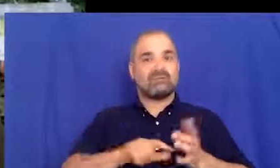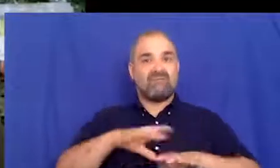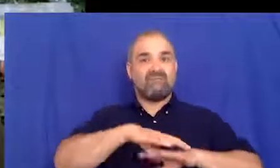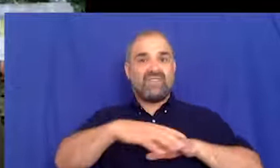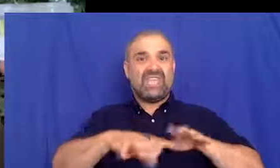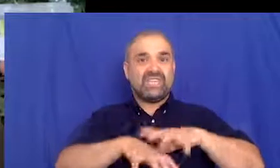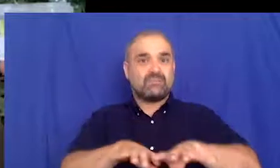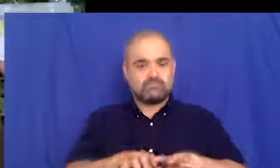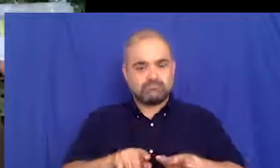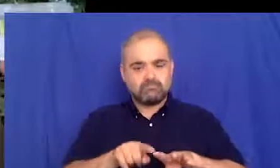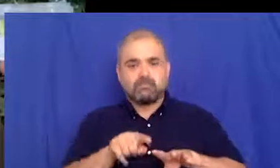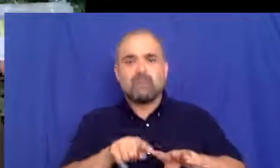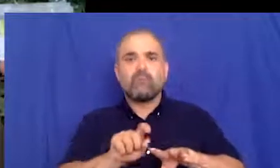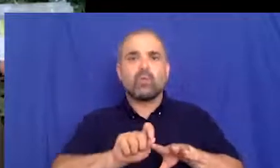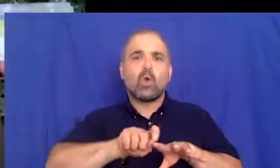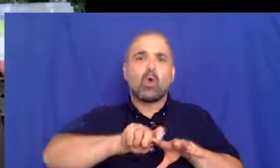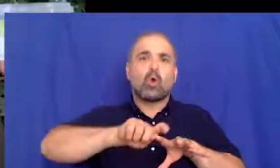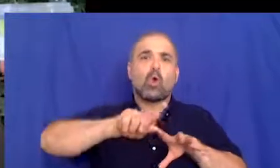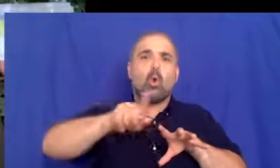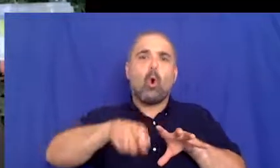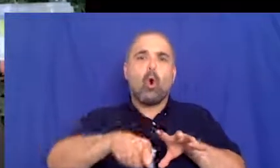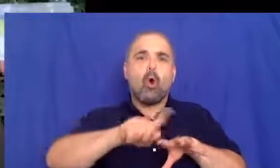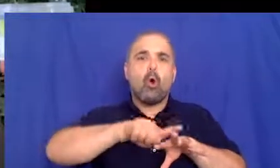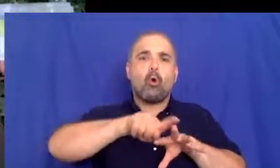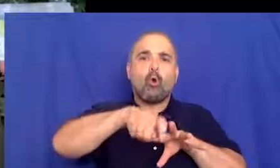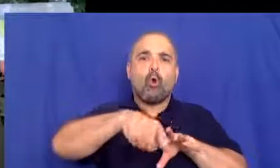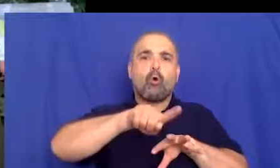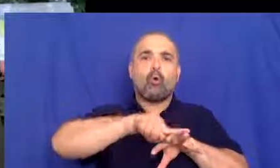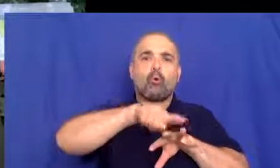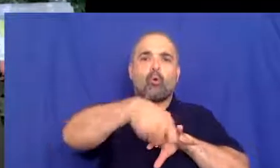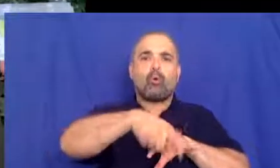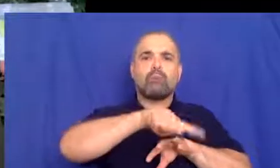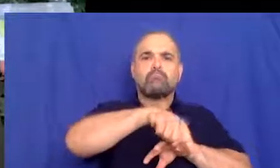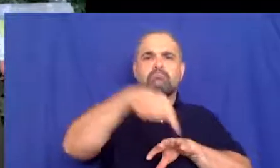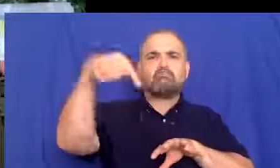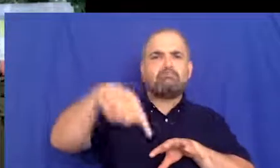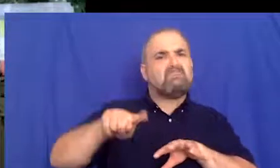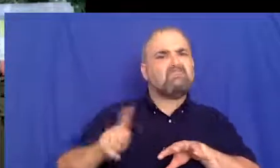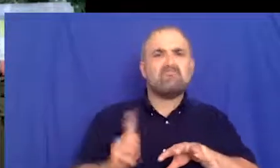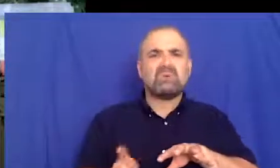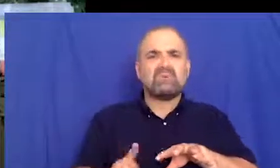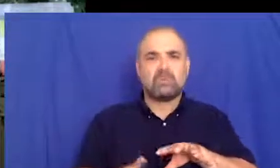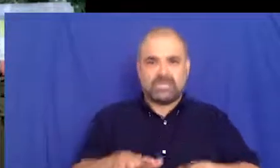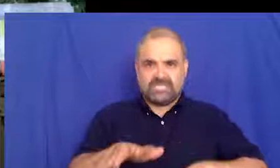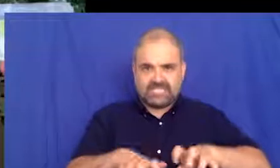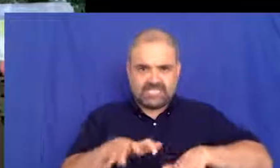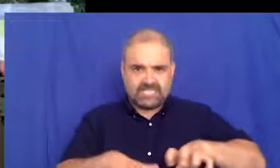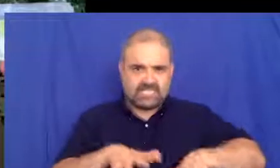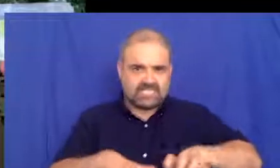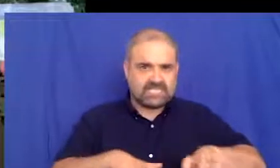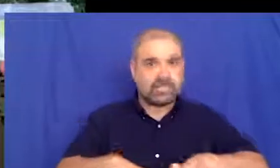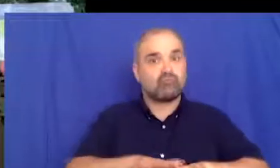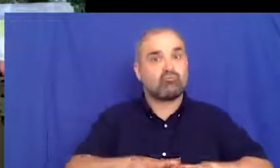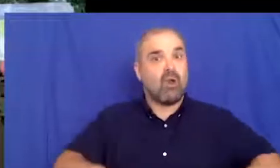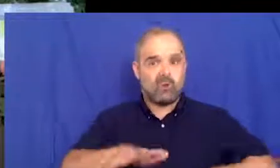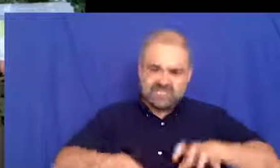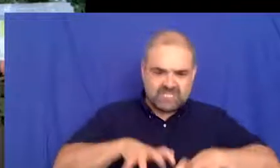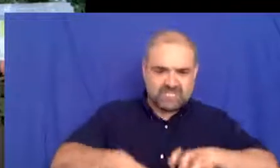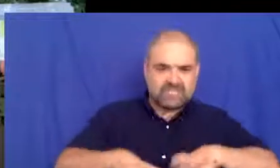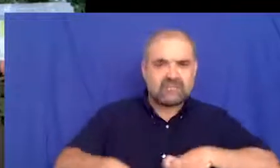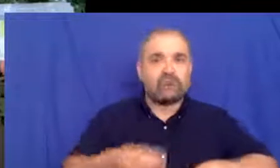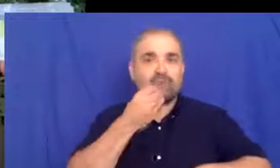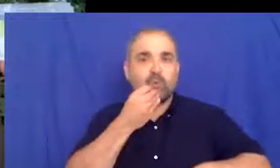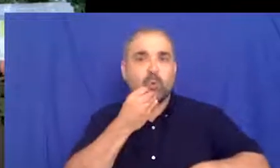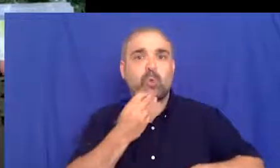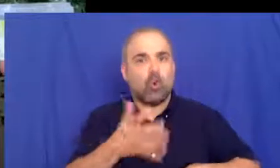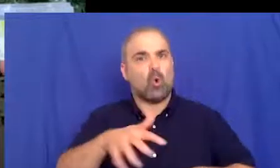but you probably can't, she's got very, very, very long claws. Now those claws are used for foraging for her favourite foods. So not just